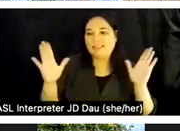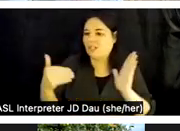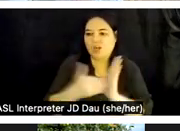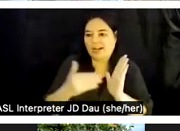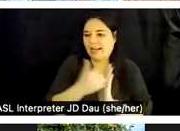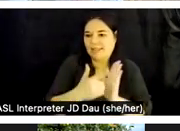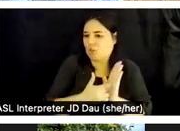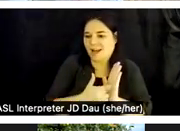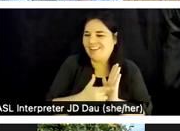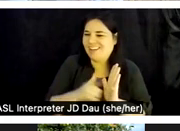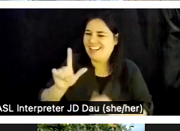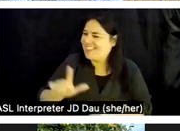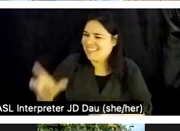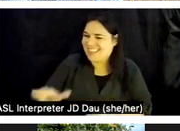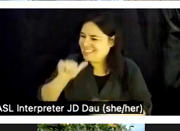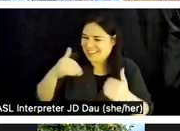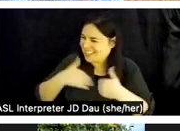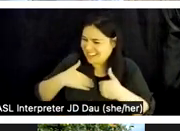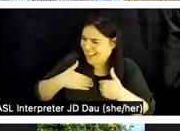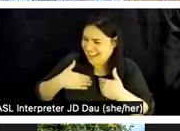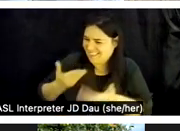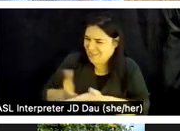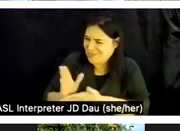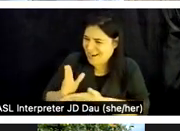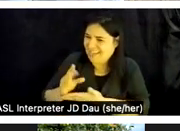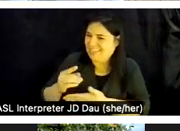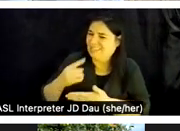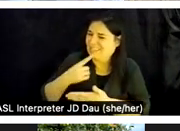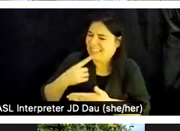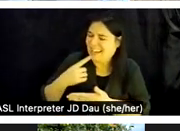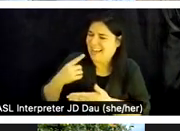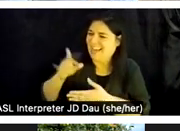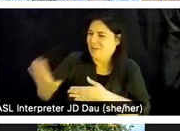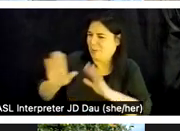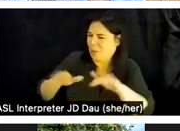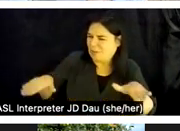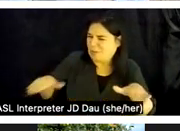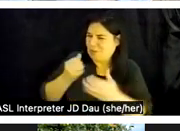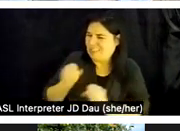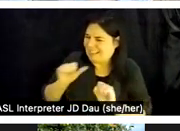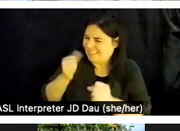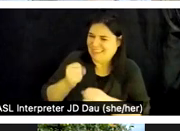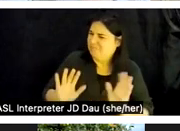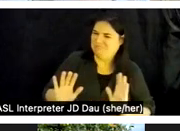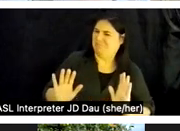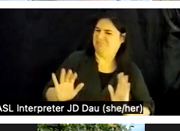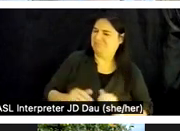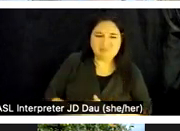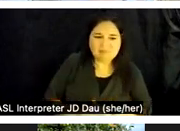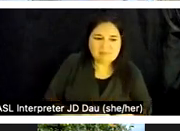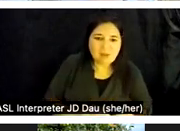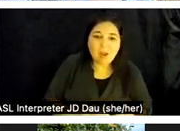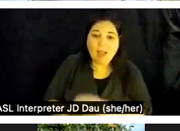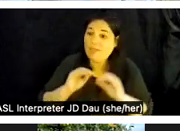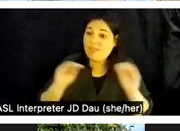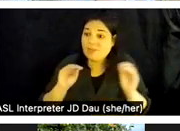the landlord, to tell the Yao family what they should do for their children, nor is there any the occupancy standard saying that kids